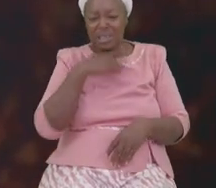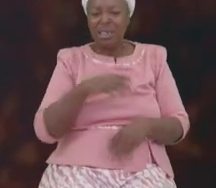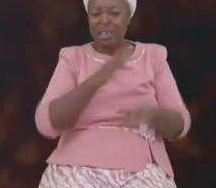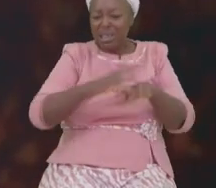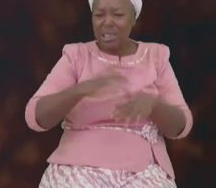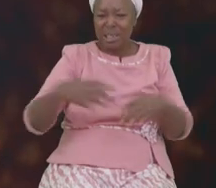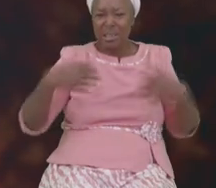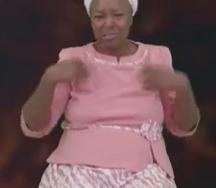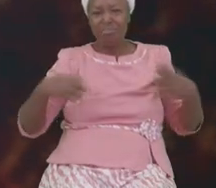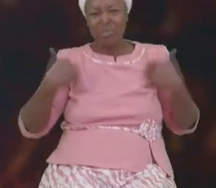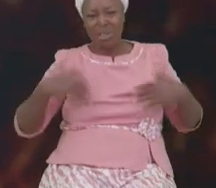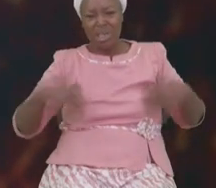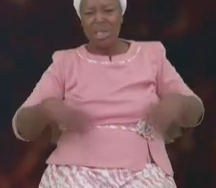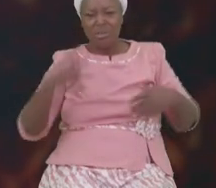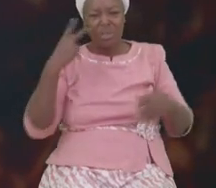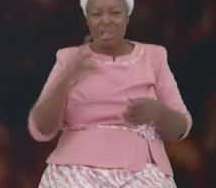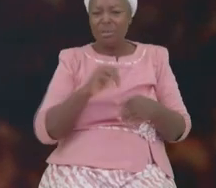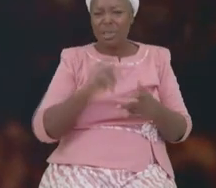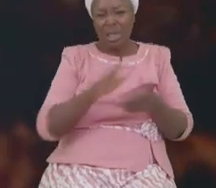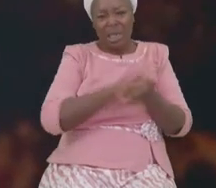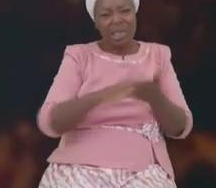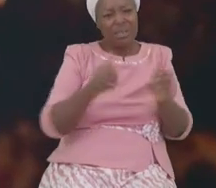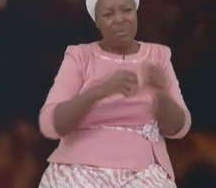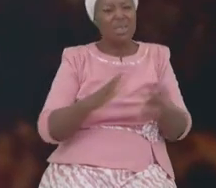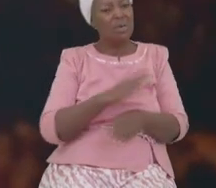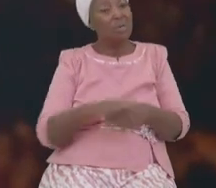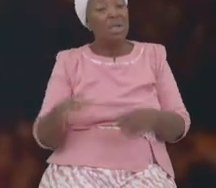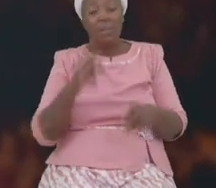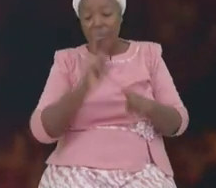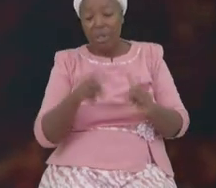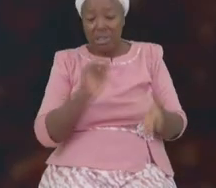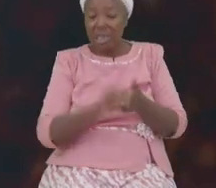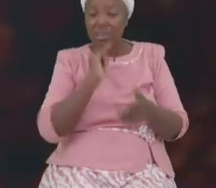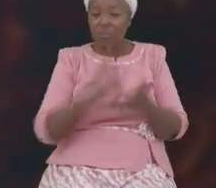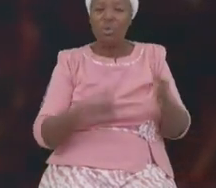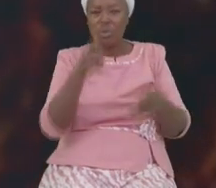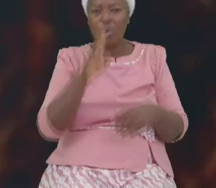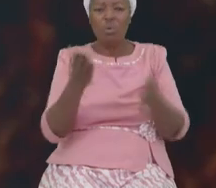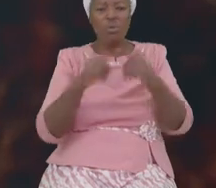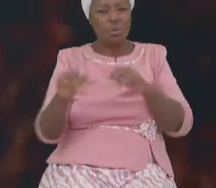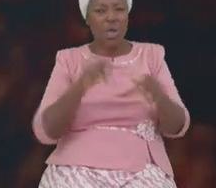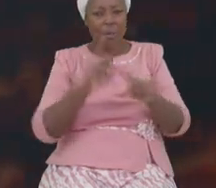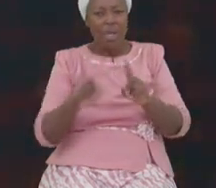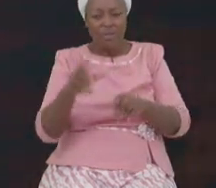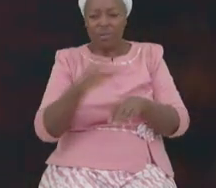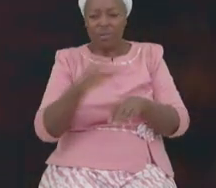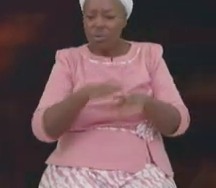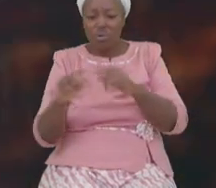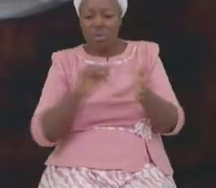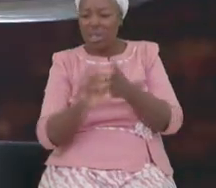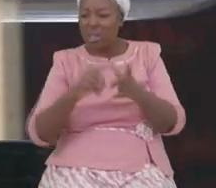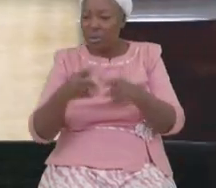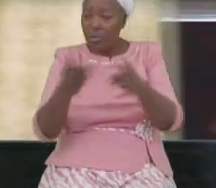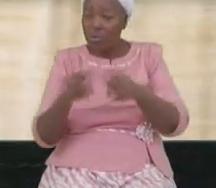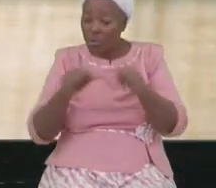it cleanses everything away. That's what God wants to do. And if you don't want to do that, and you want to continue in